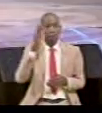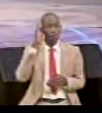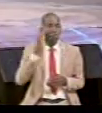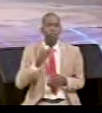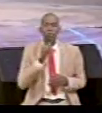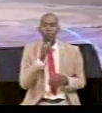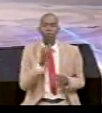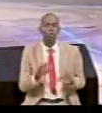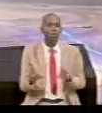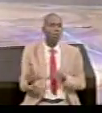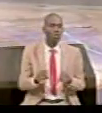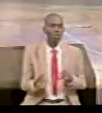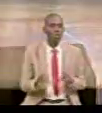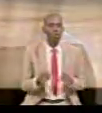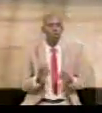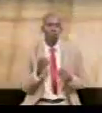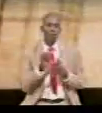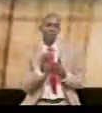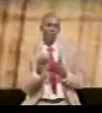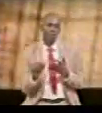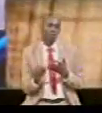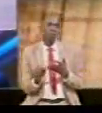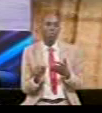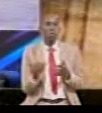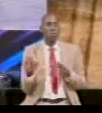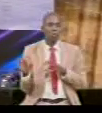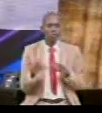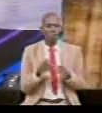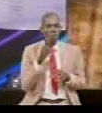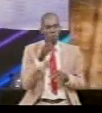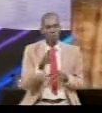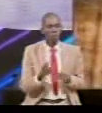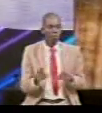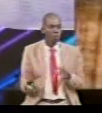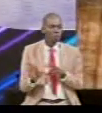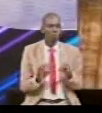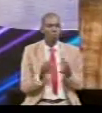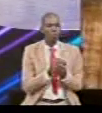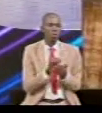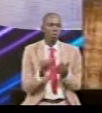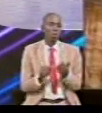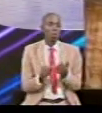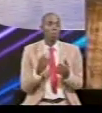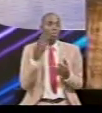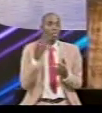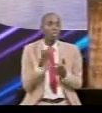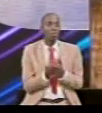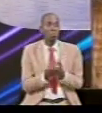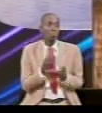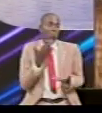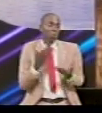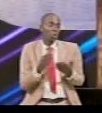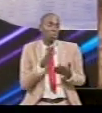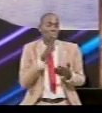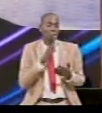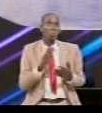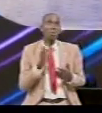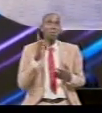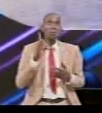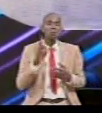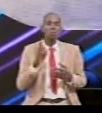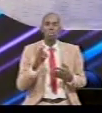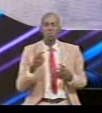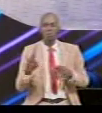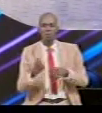adultery, dost thou commit adultery? Maybe you even discipline other people. What has he done? He